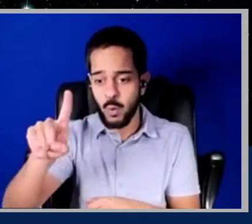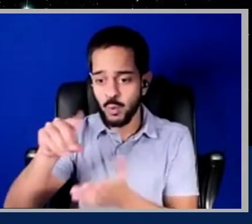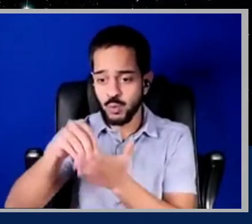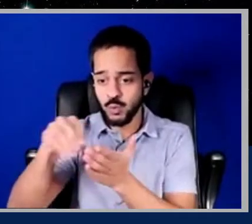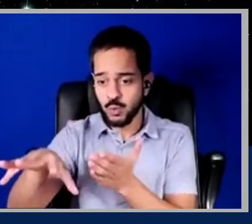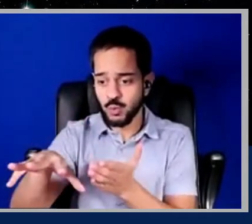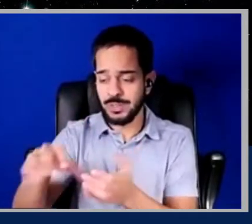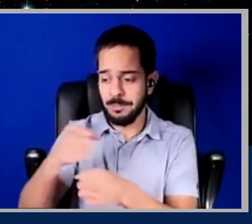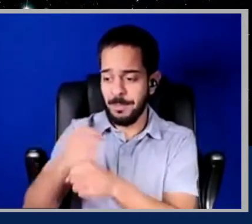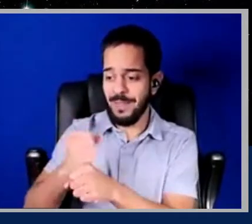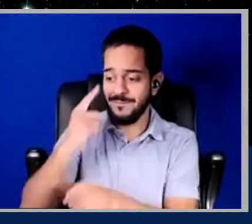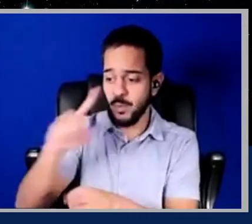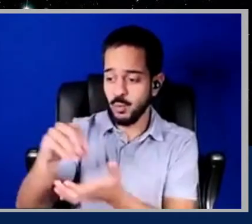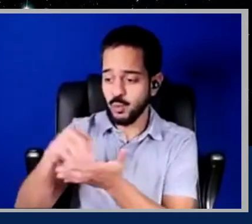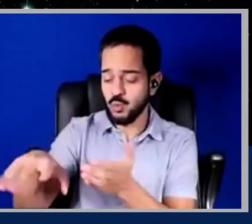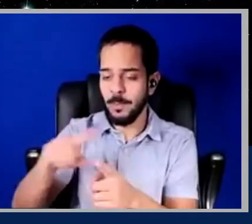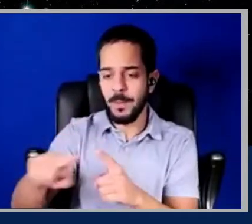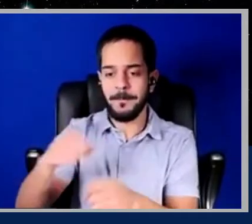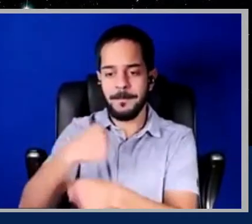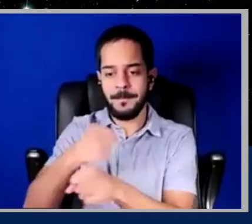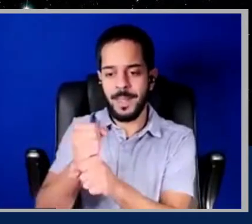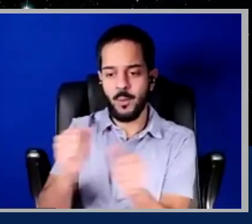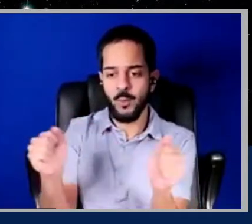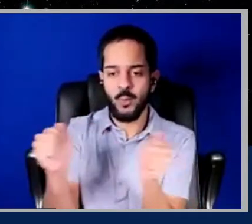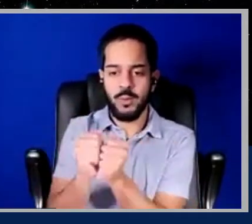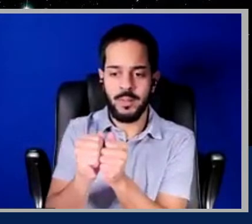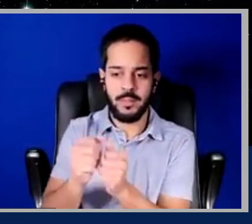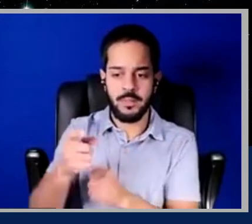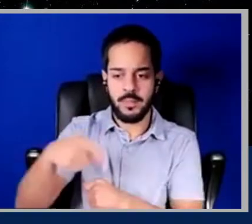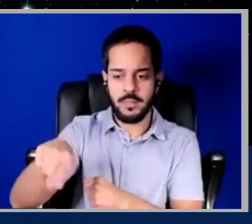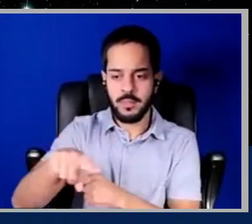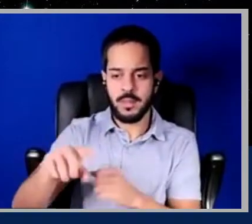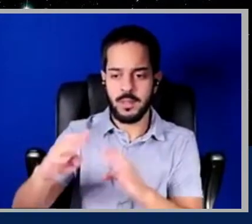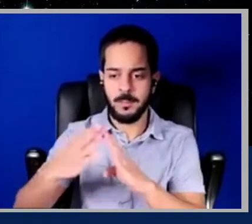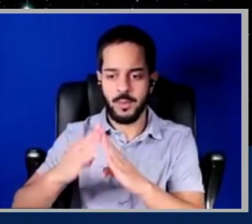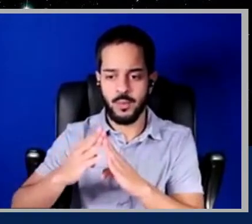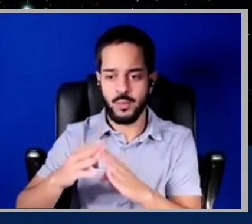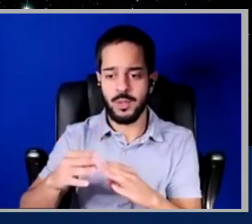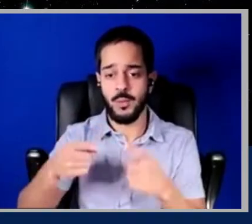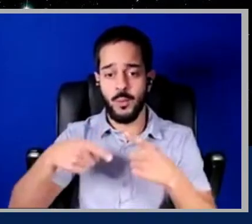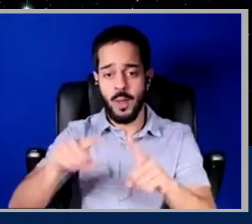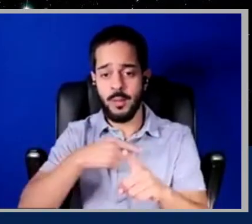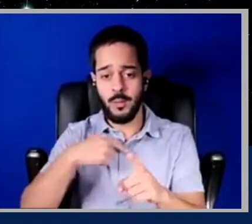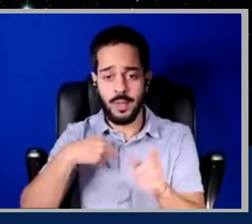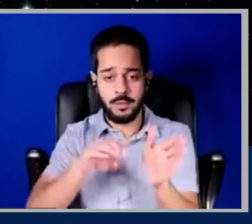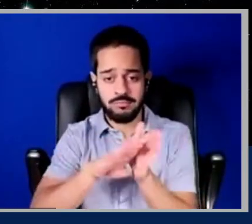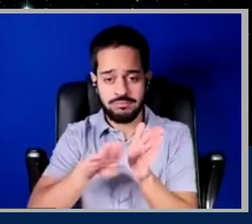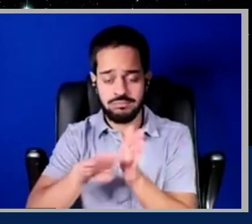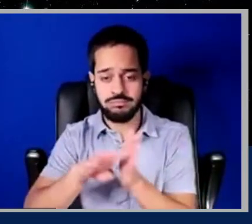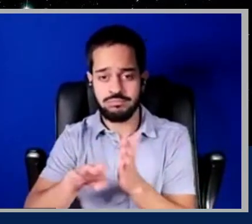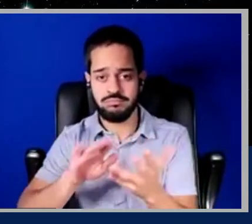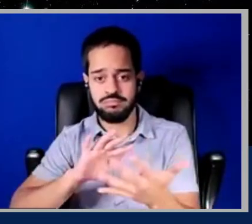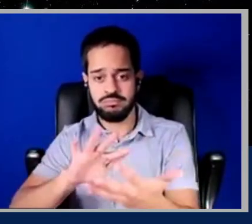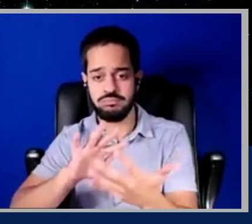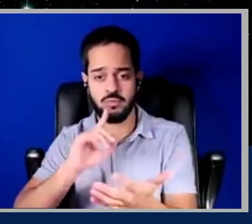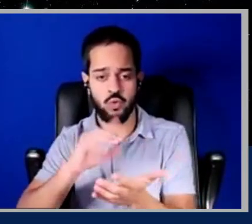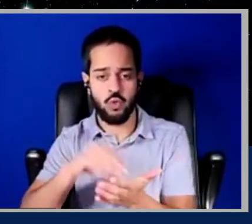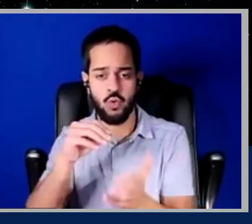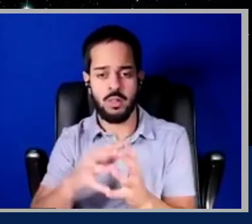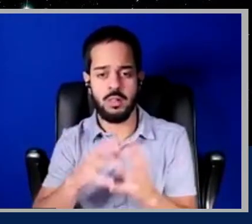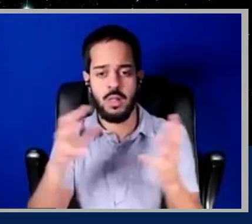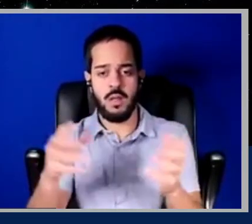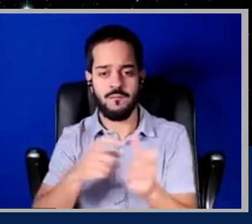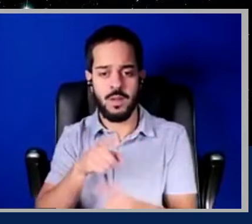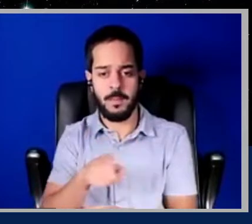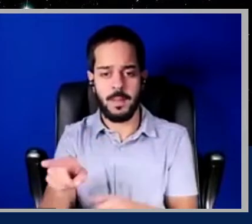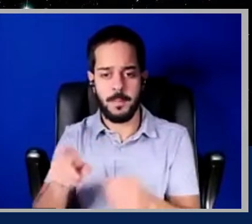And we learned so much from those students. I think that's just changed my mind